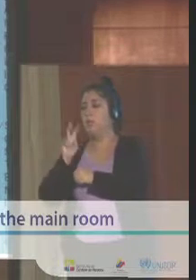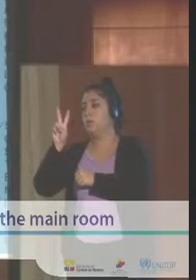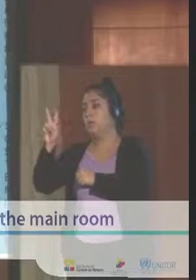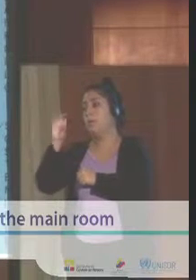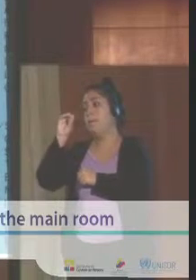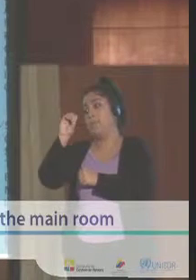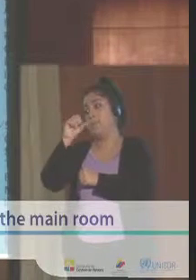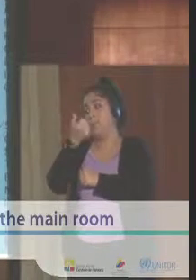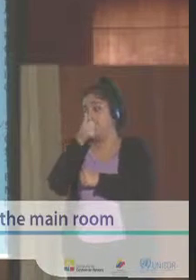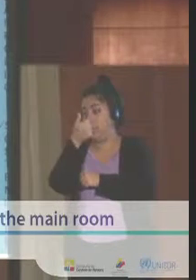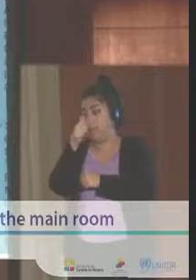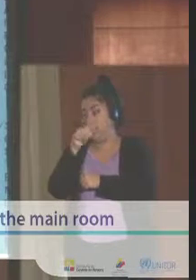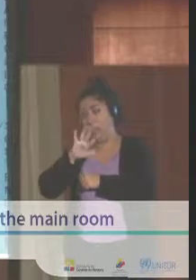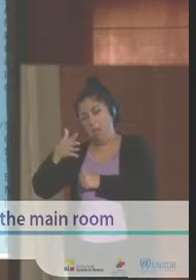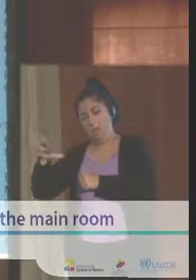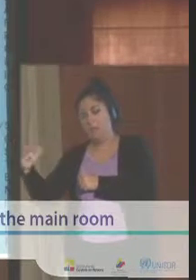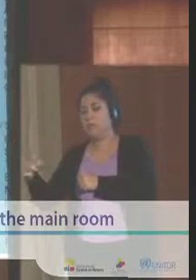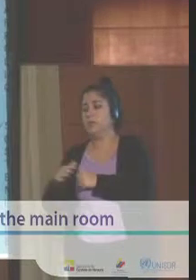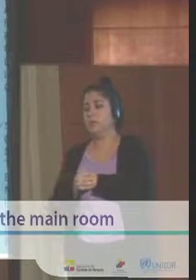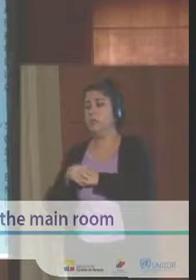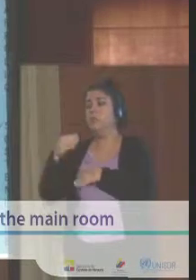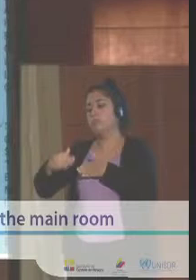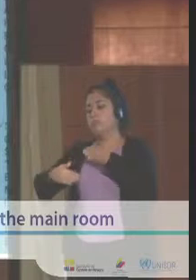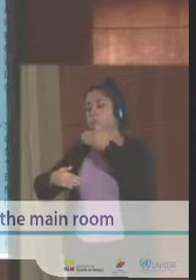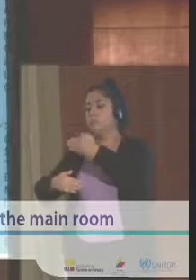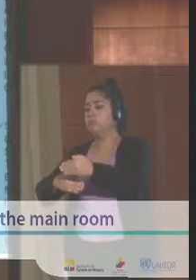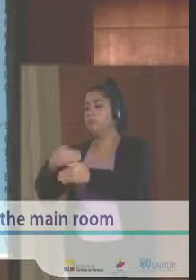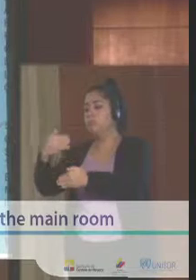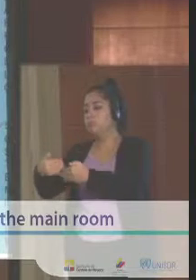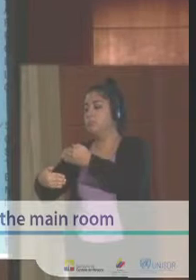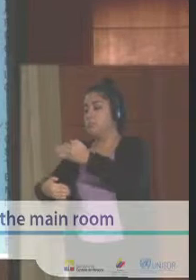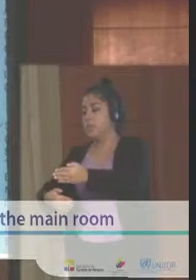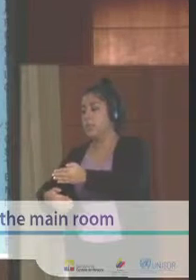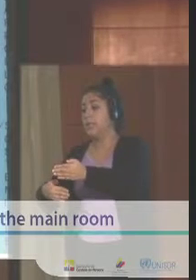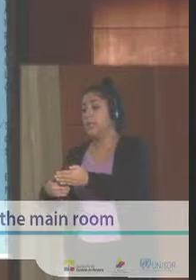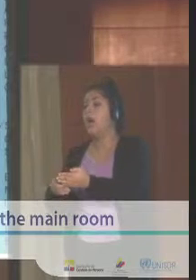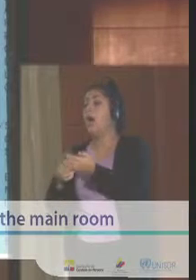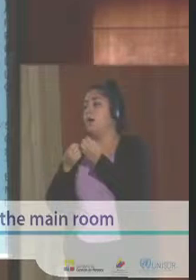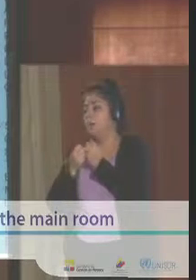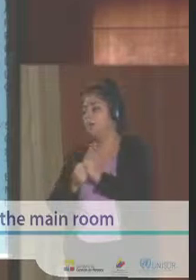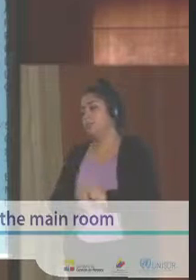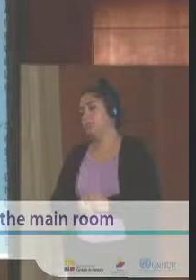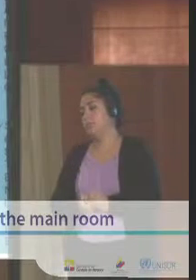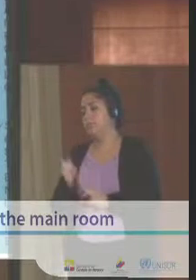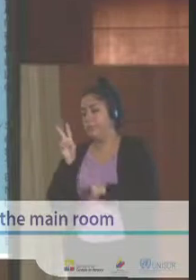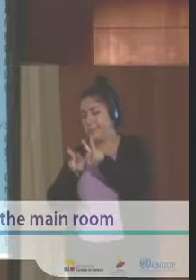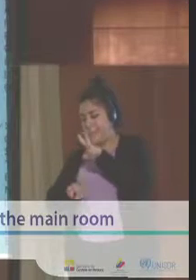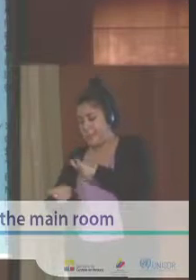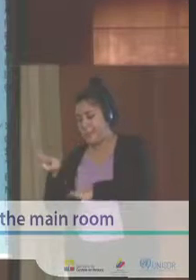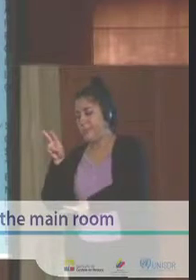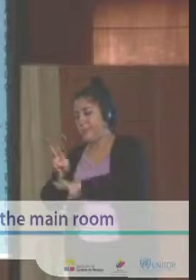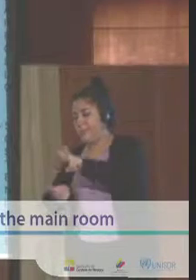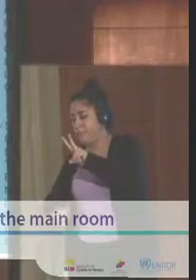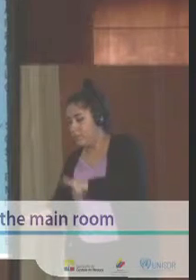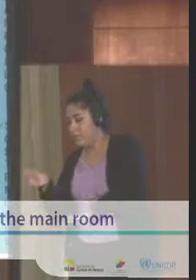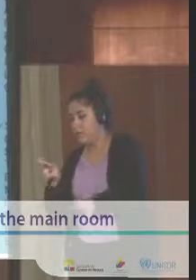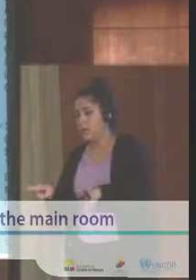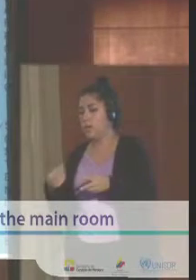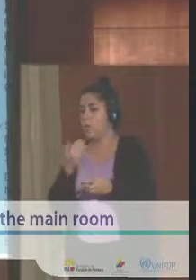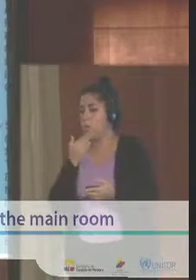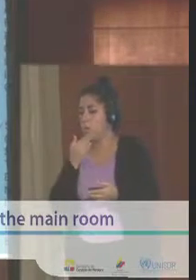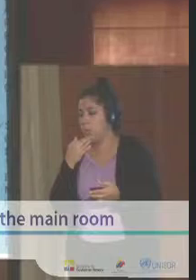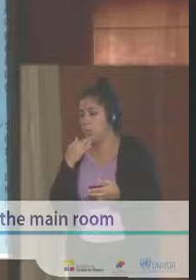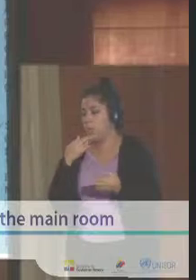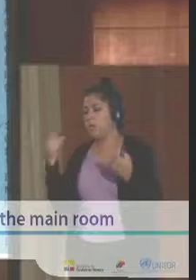in 2010, steps were taken to generate an assessment of